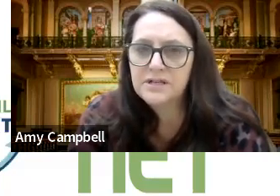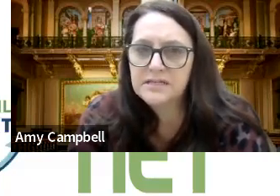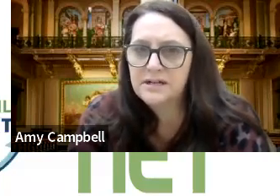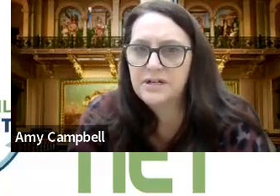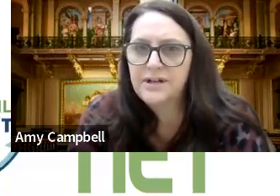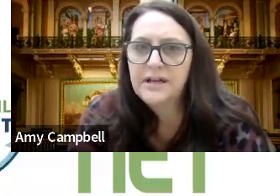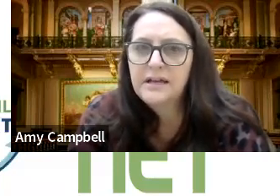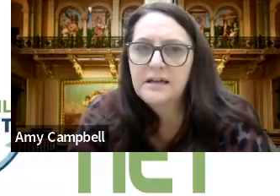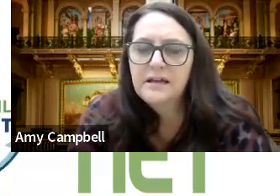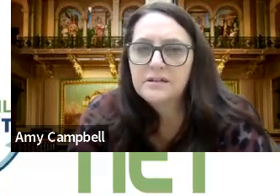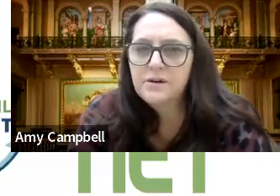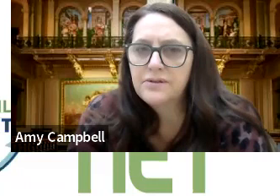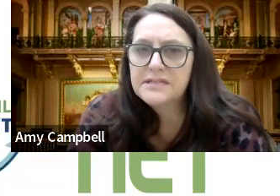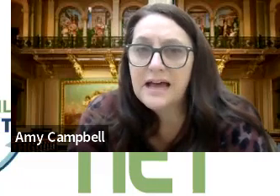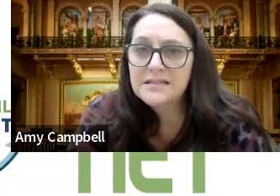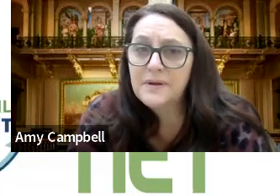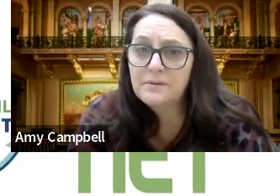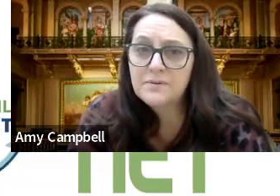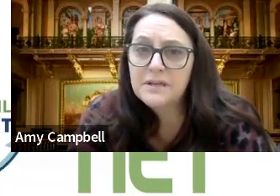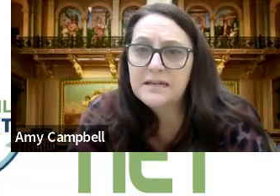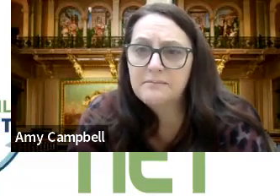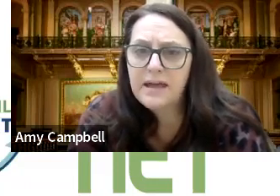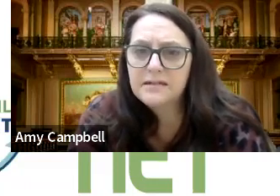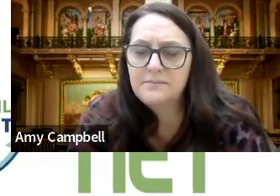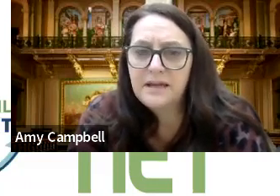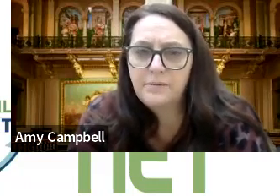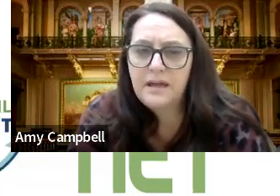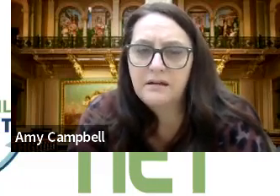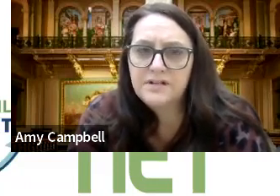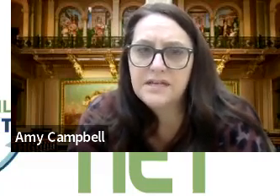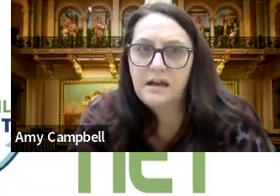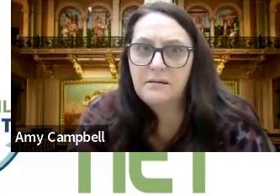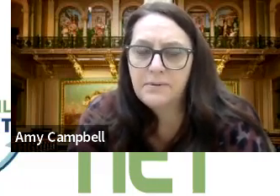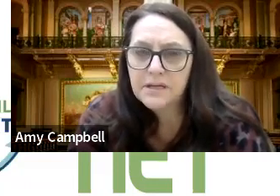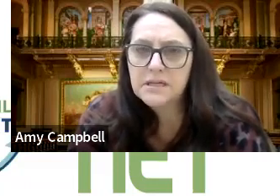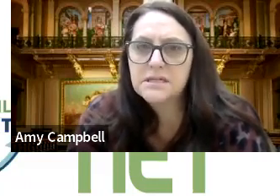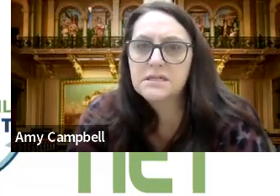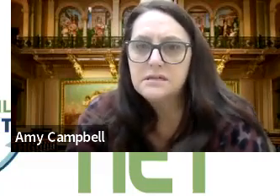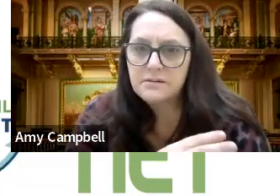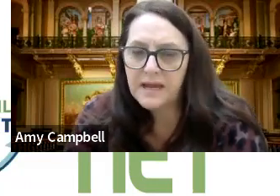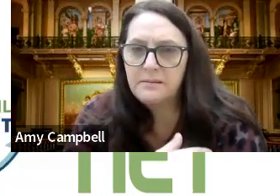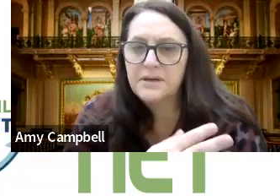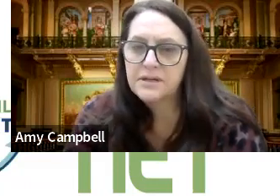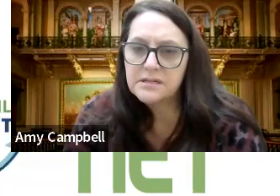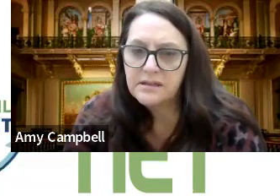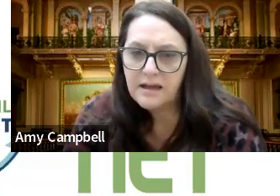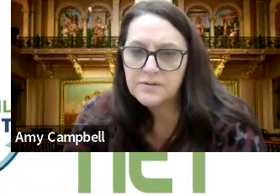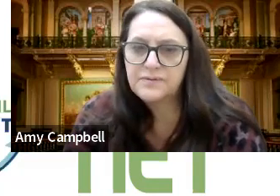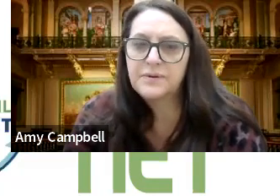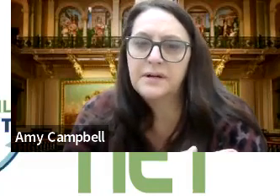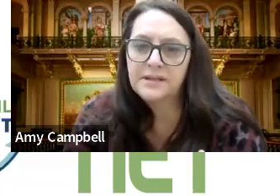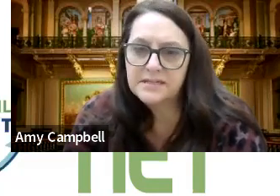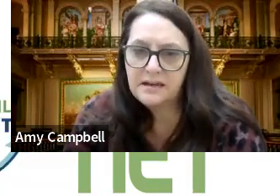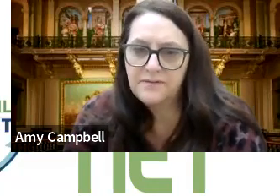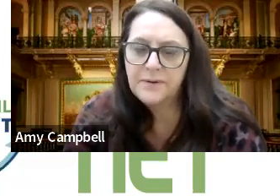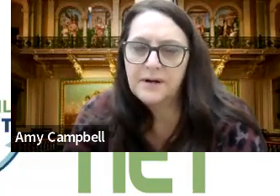time during the session. So this last week was really meant to be a week of just getting bills, debating bills on the House